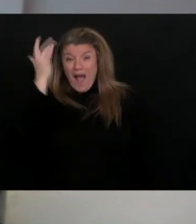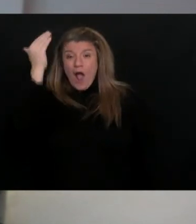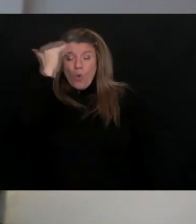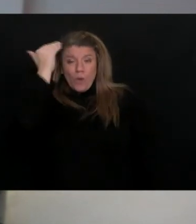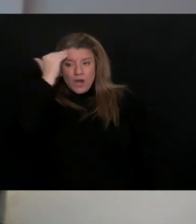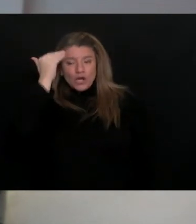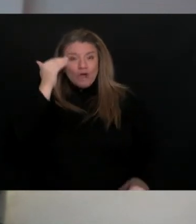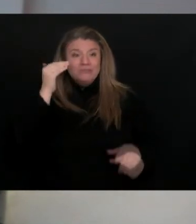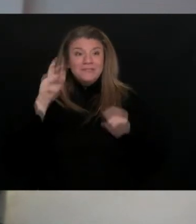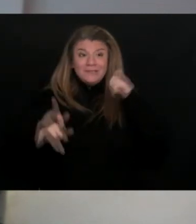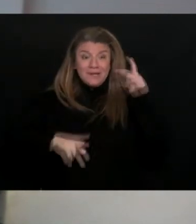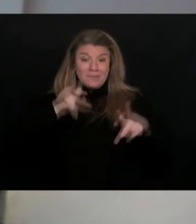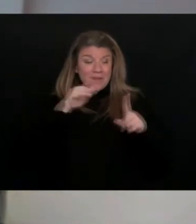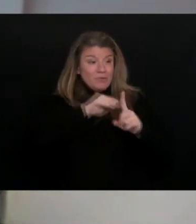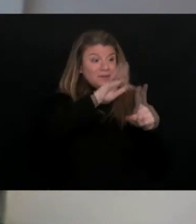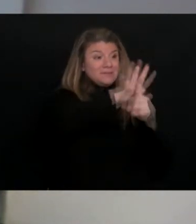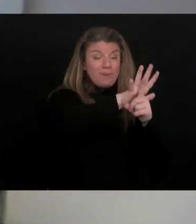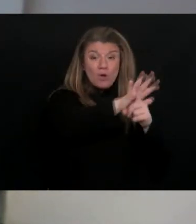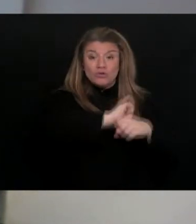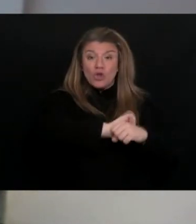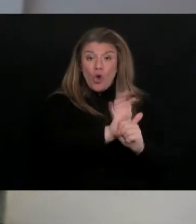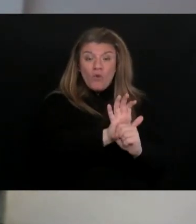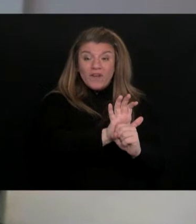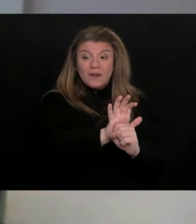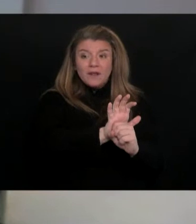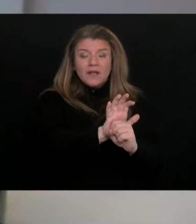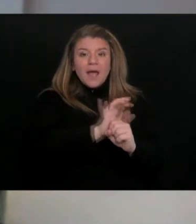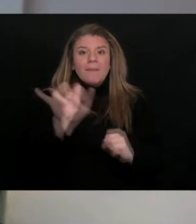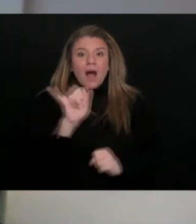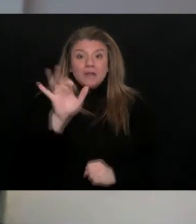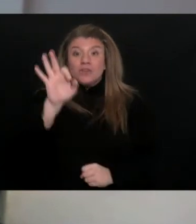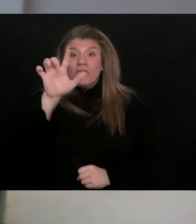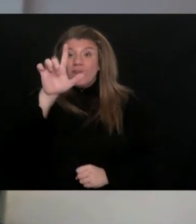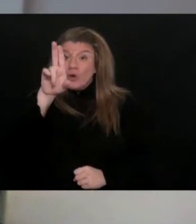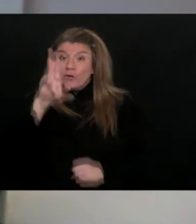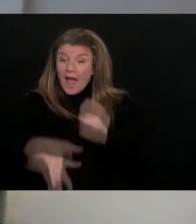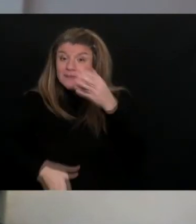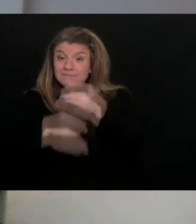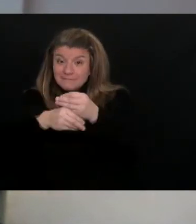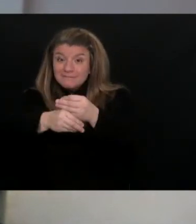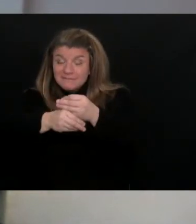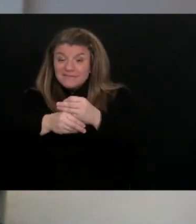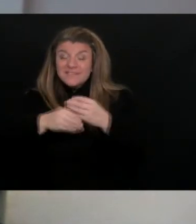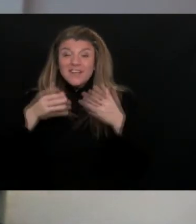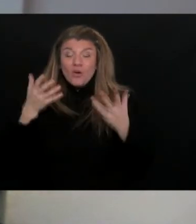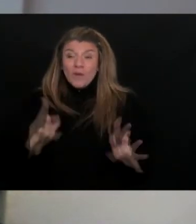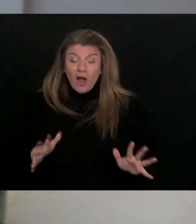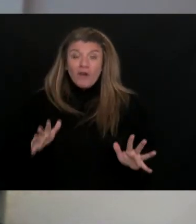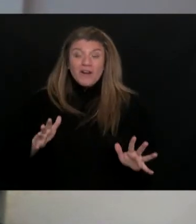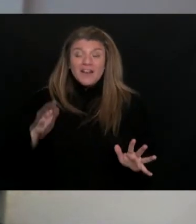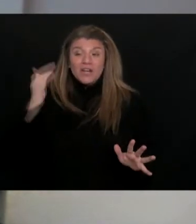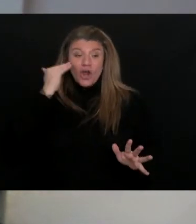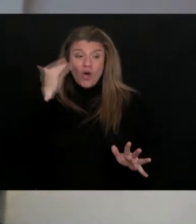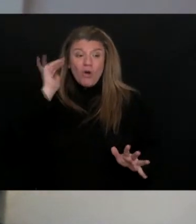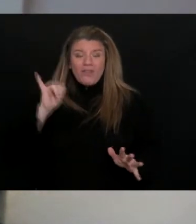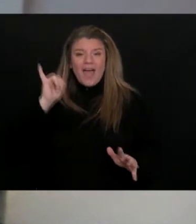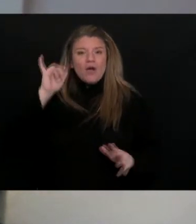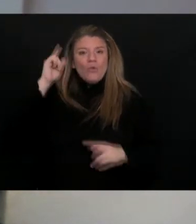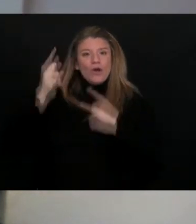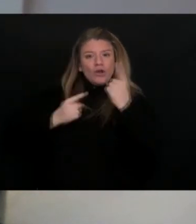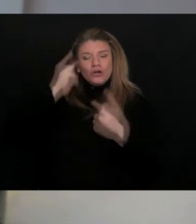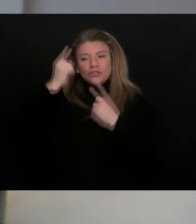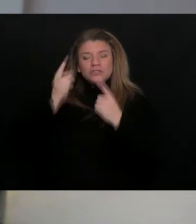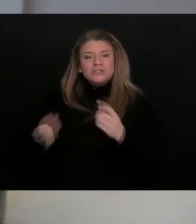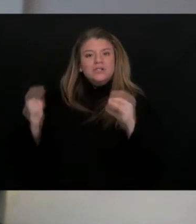are exposed to COVID, but also to the flu, which we also are concerned will cause